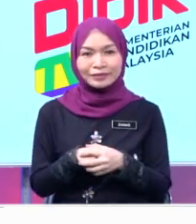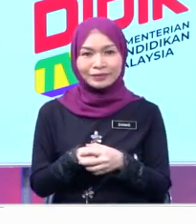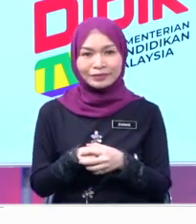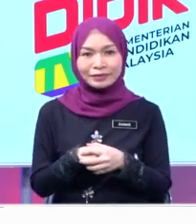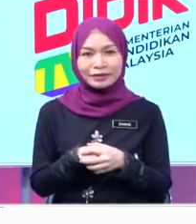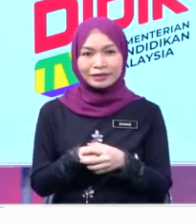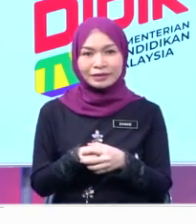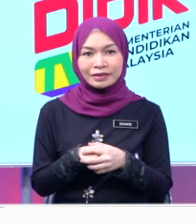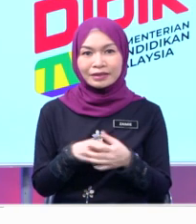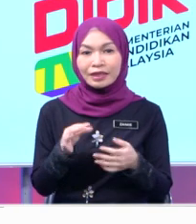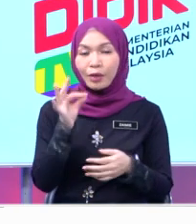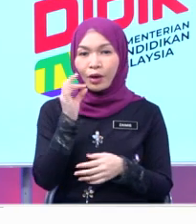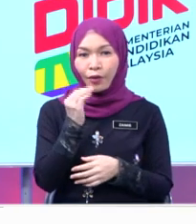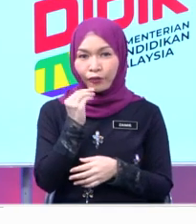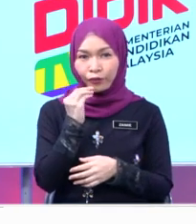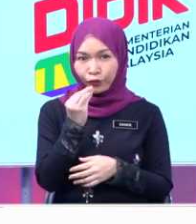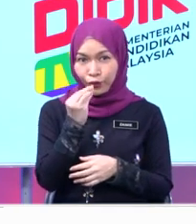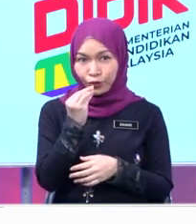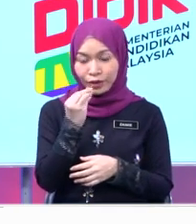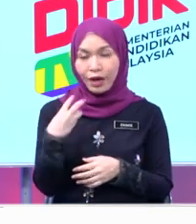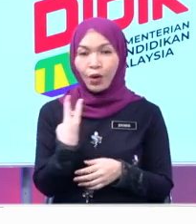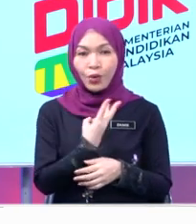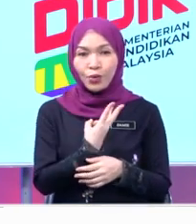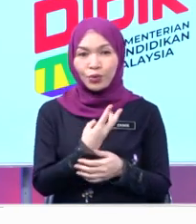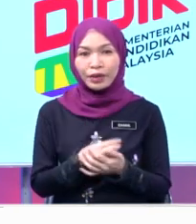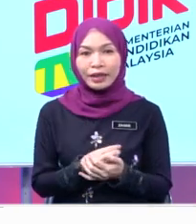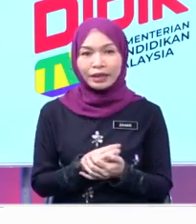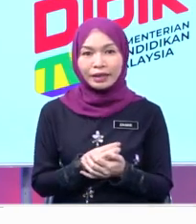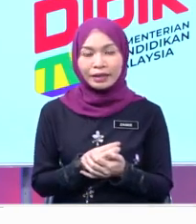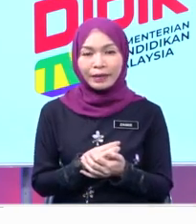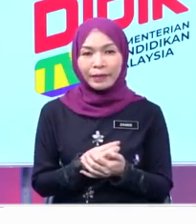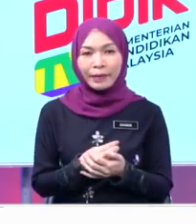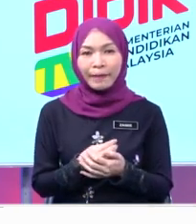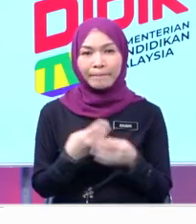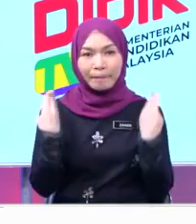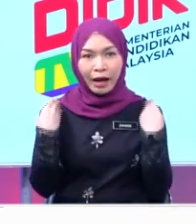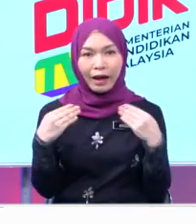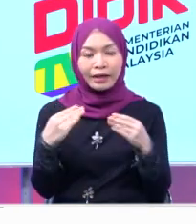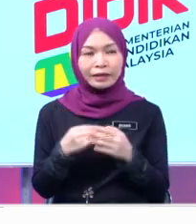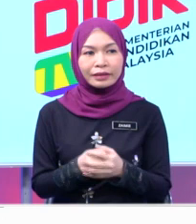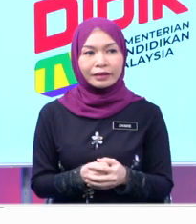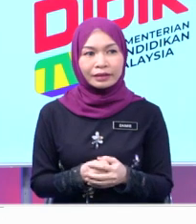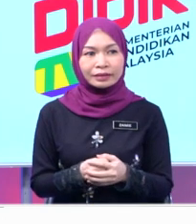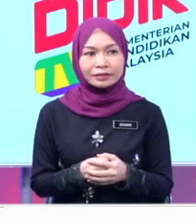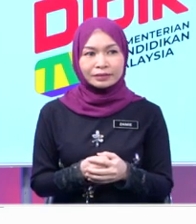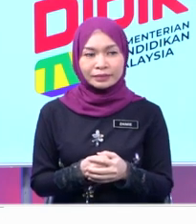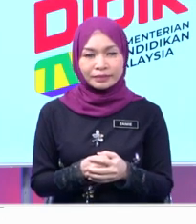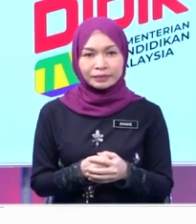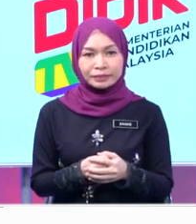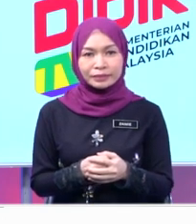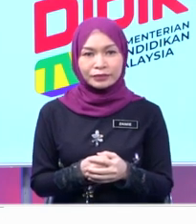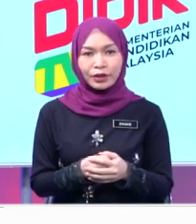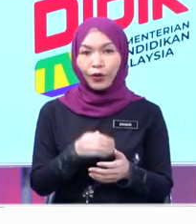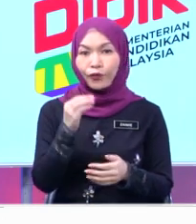would be easy to grow ourselves. For example, so we are looking for examples of